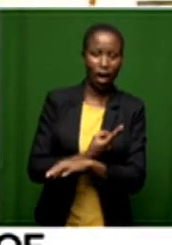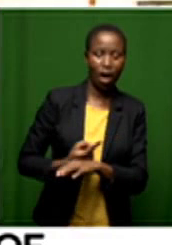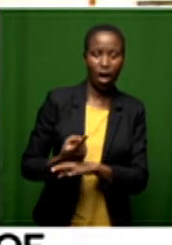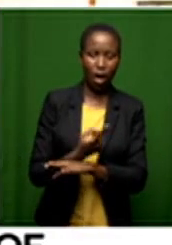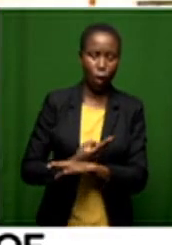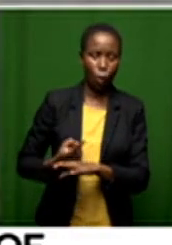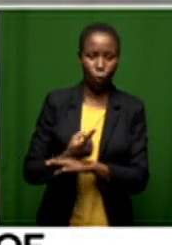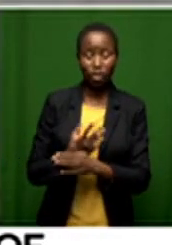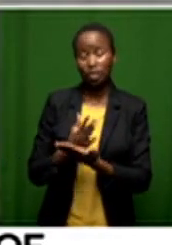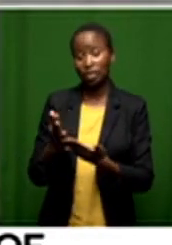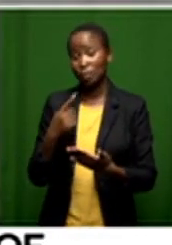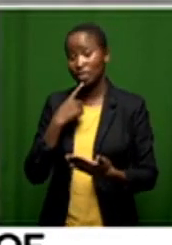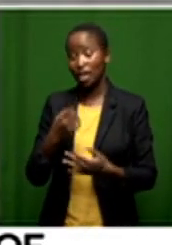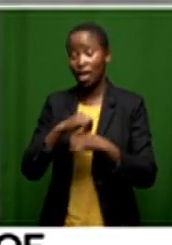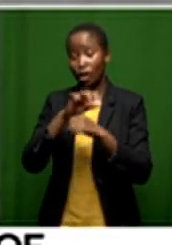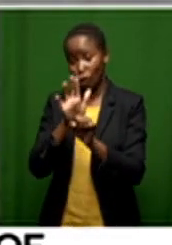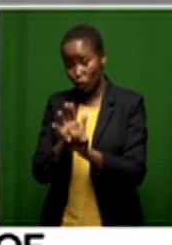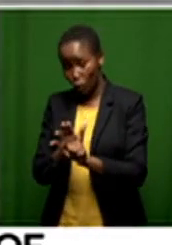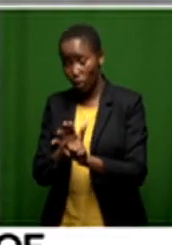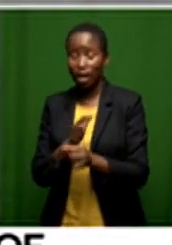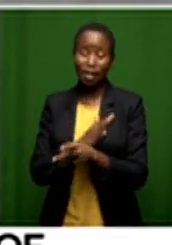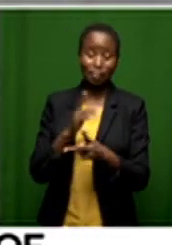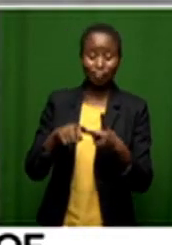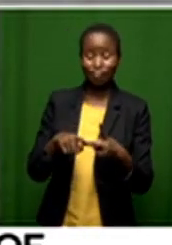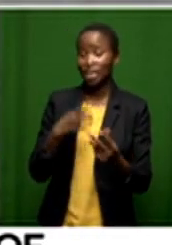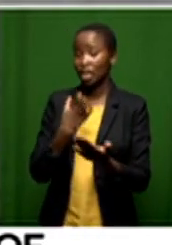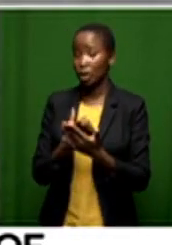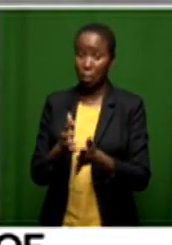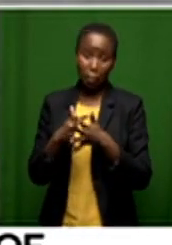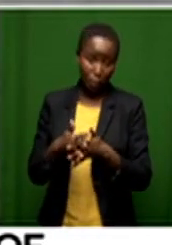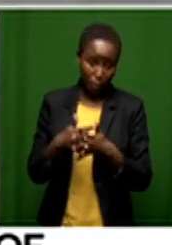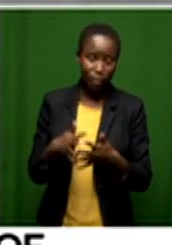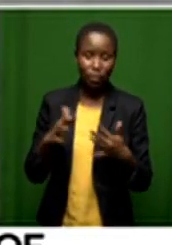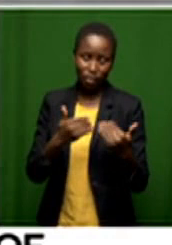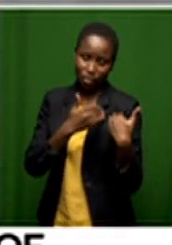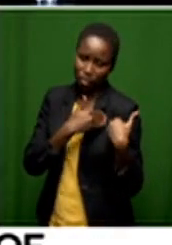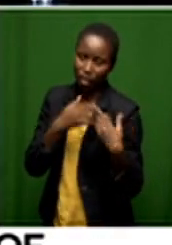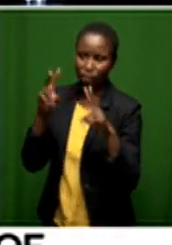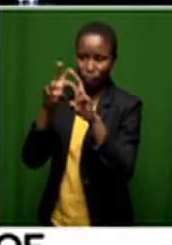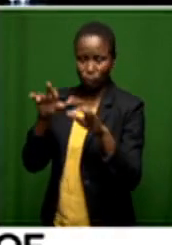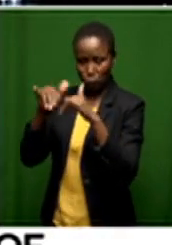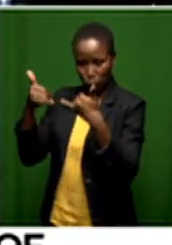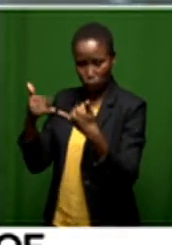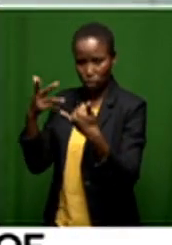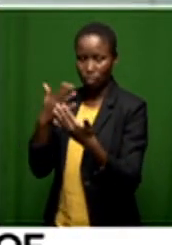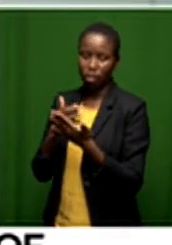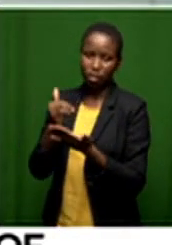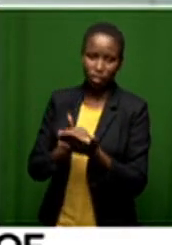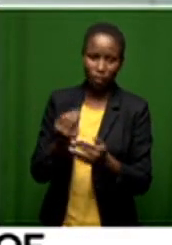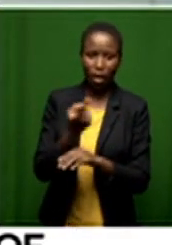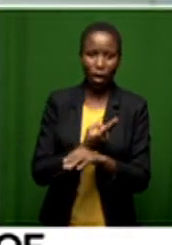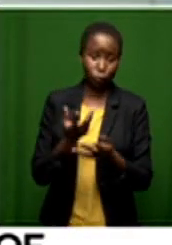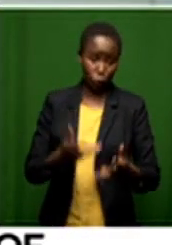that COVID-19 and literally the economic breakdown saved Eskom from almost doubling those hours that we had lost.